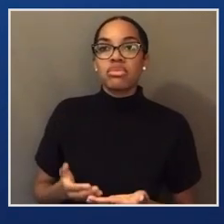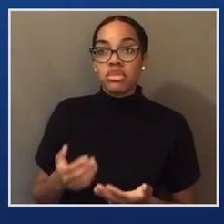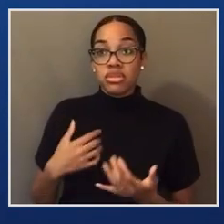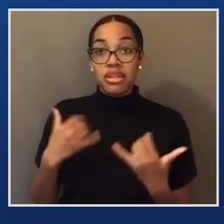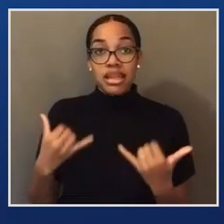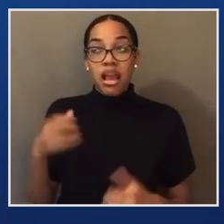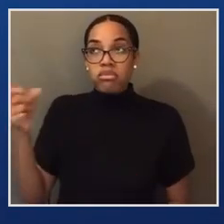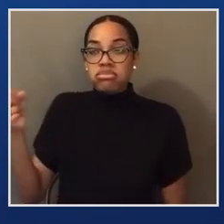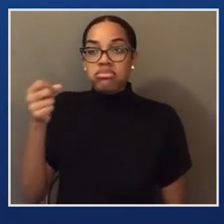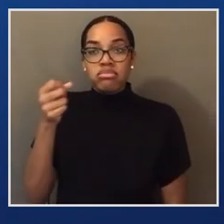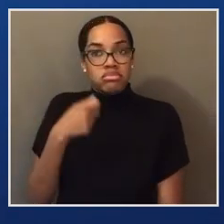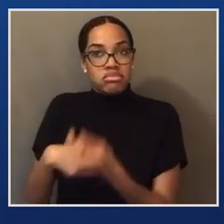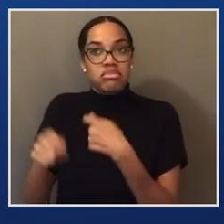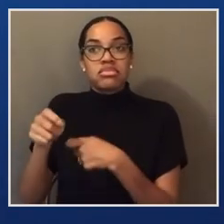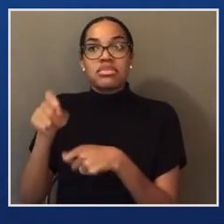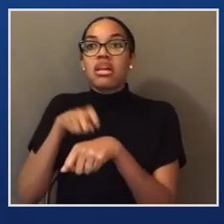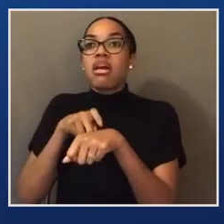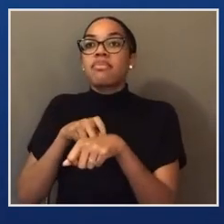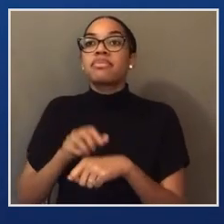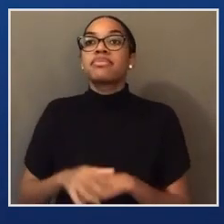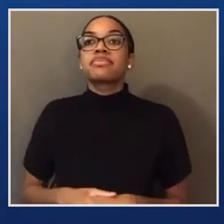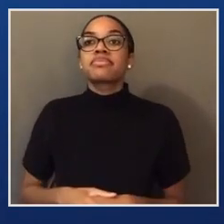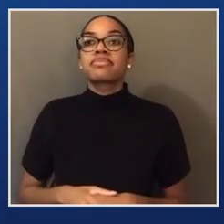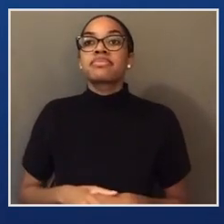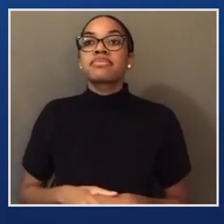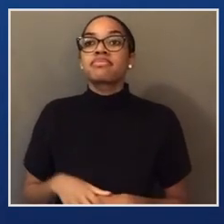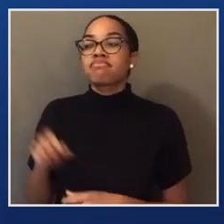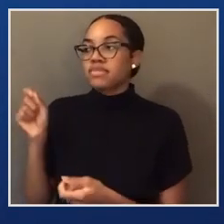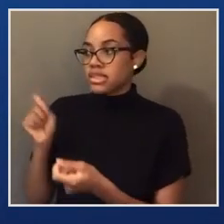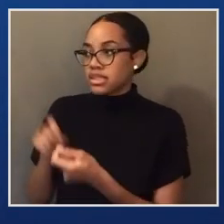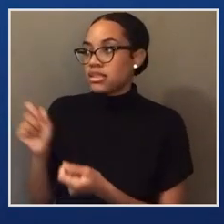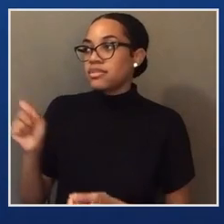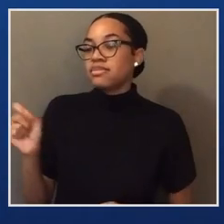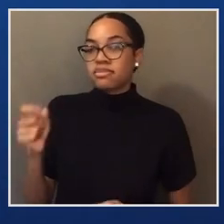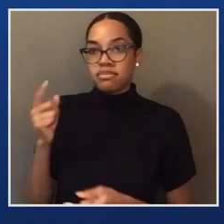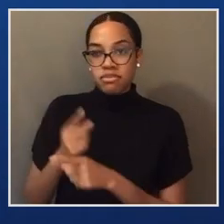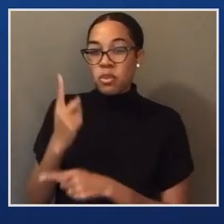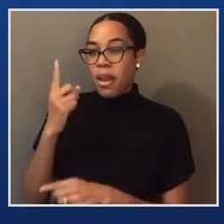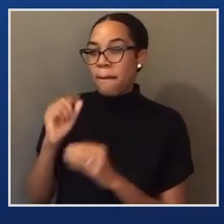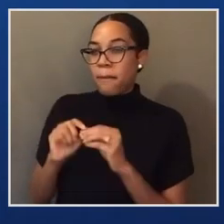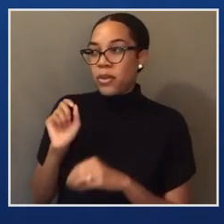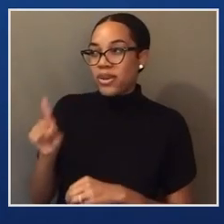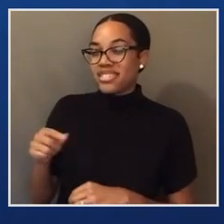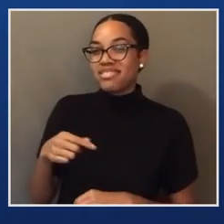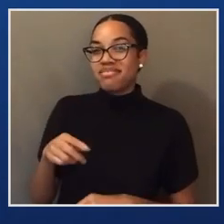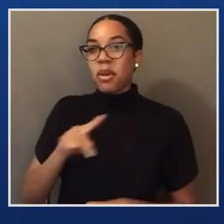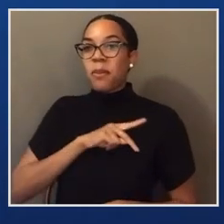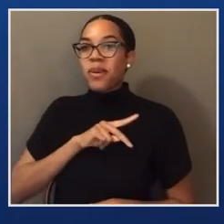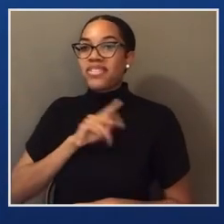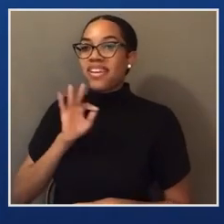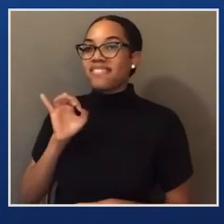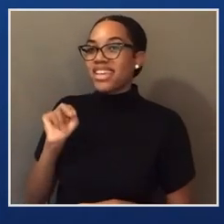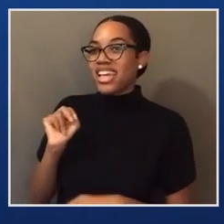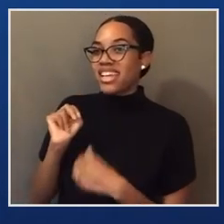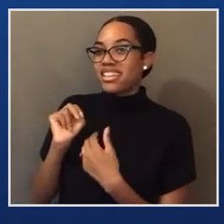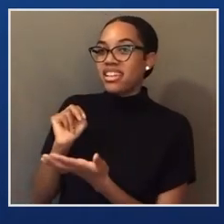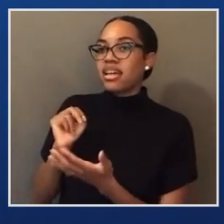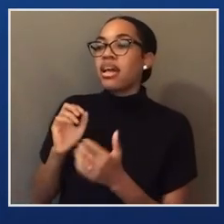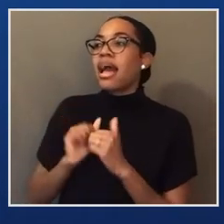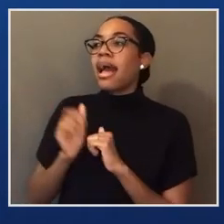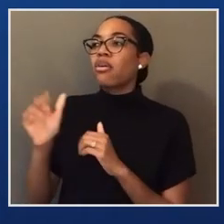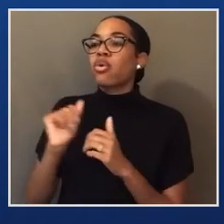Exactly. One more question I have for you. And this is my question. As a personal fan of yours, how has your athletic